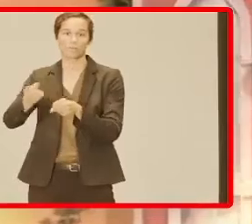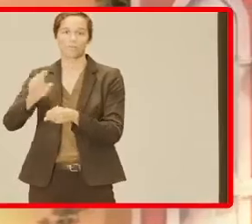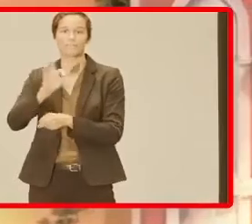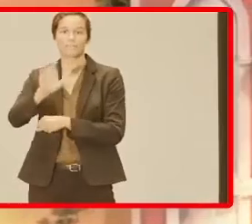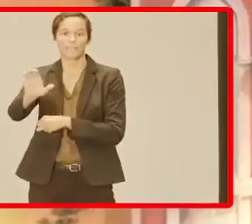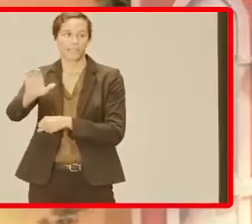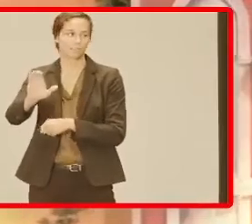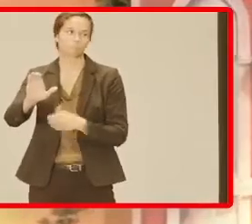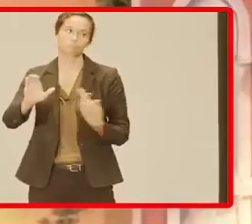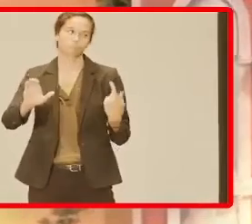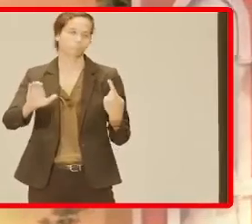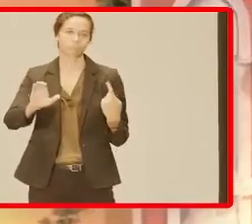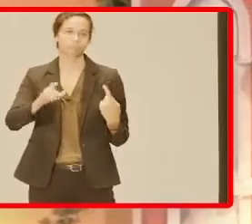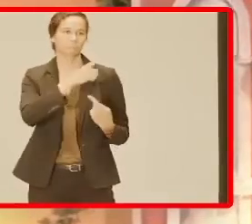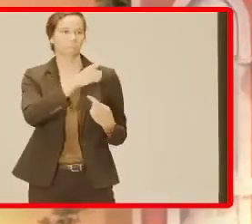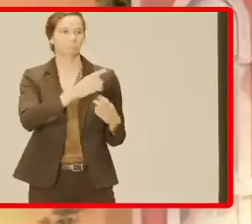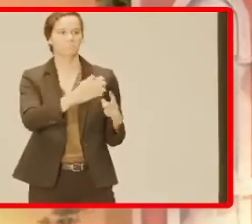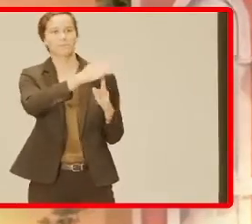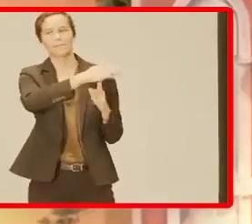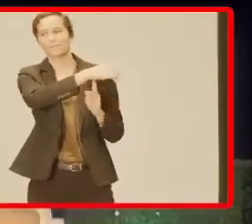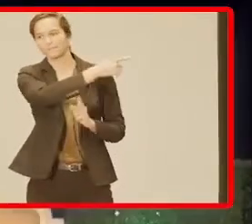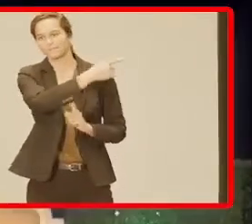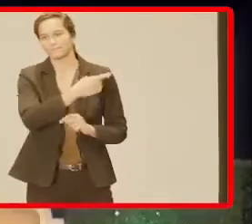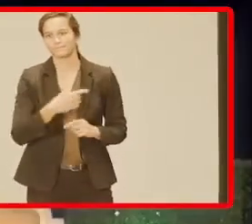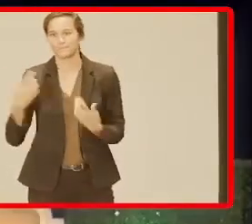of applause.